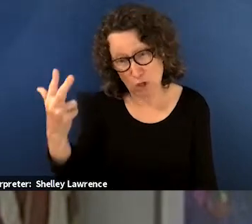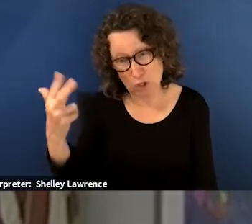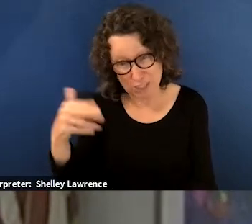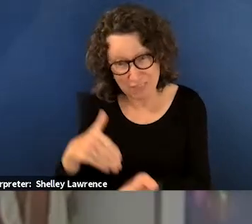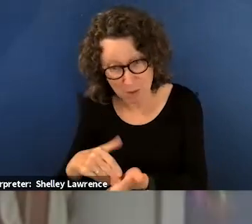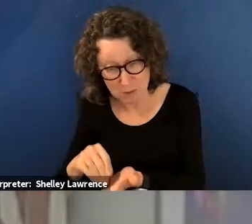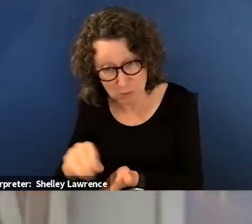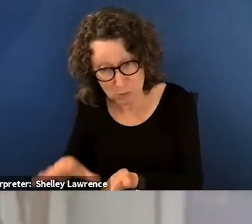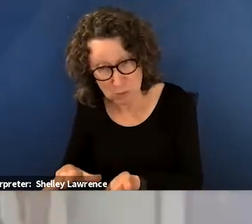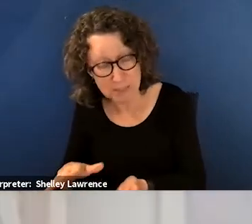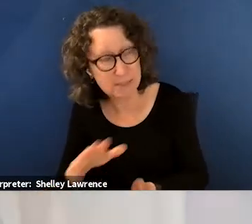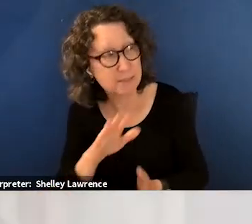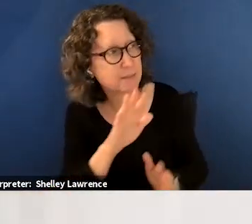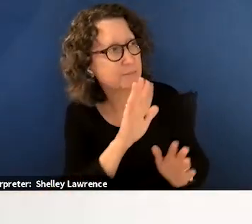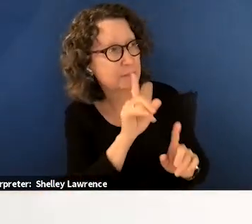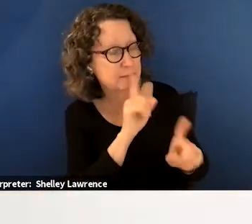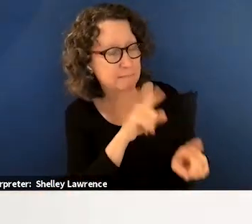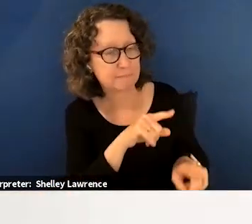done